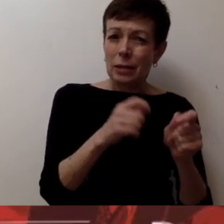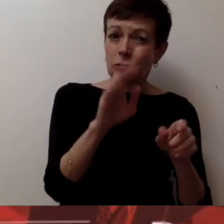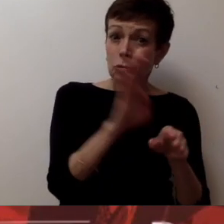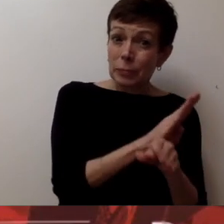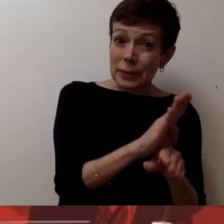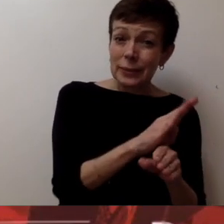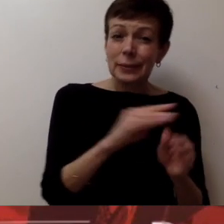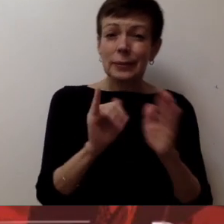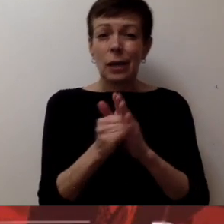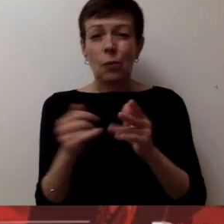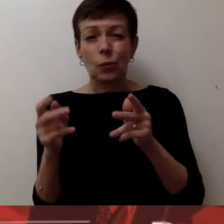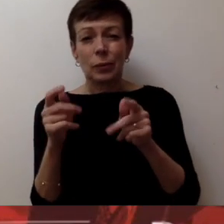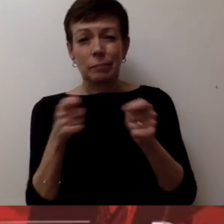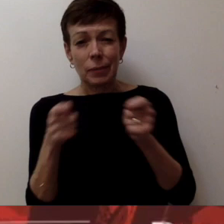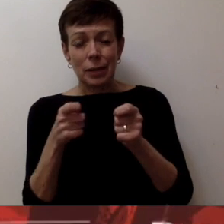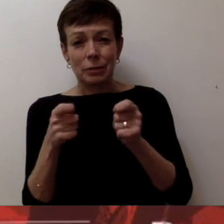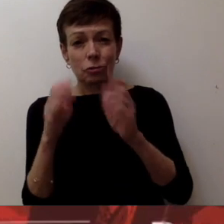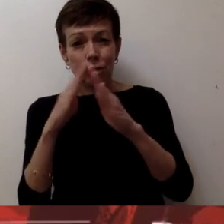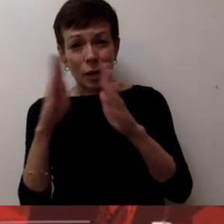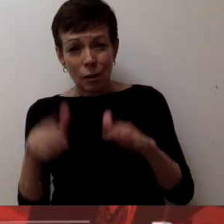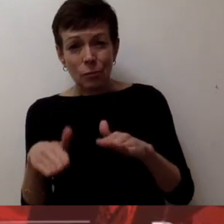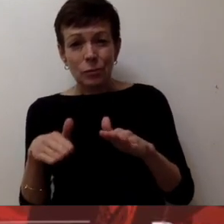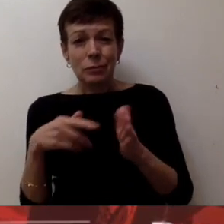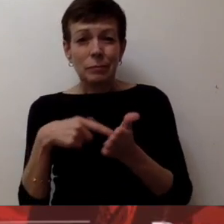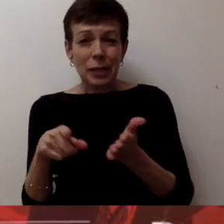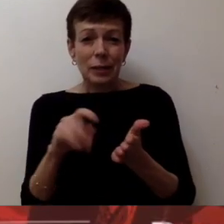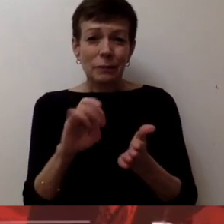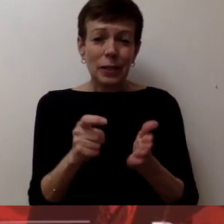hopefully on Monday at council. Thank you.